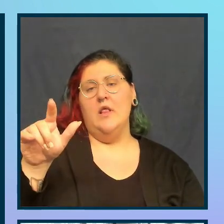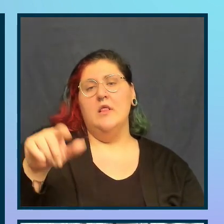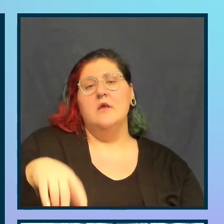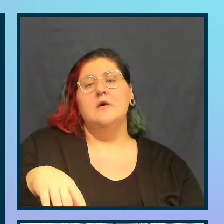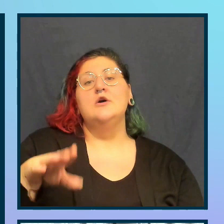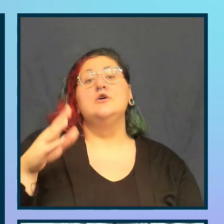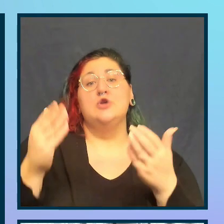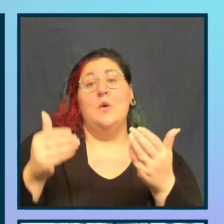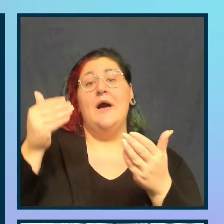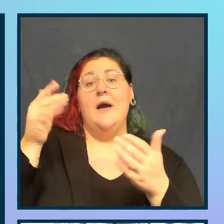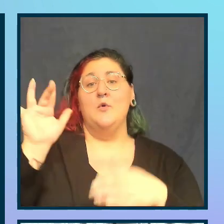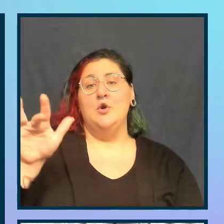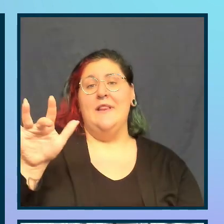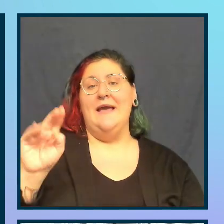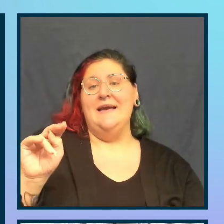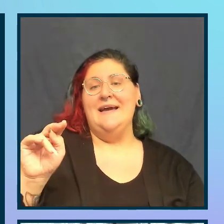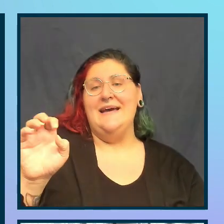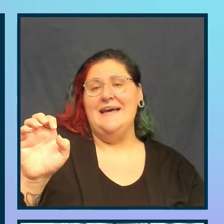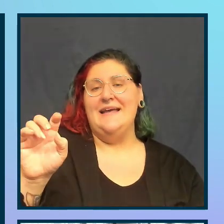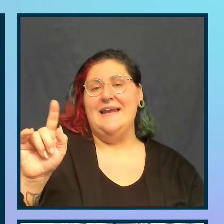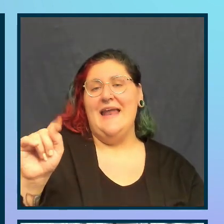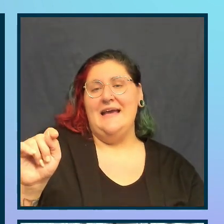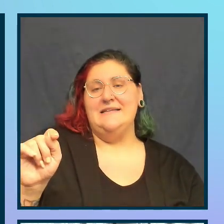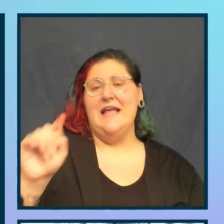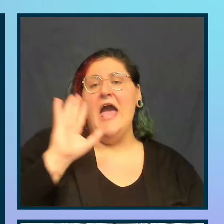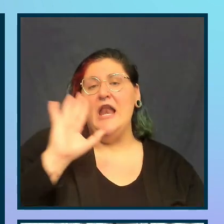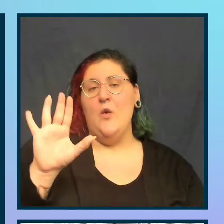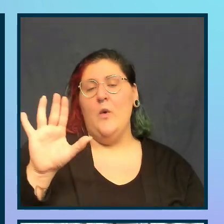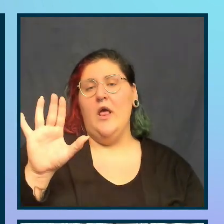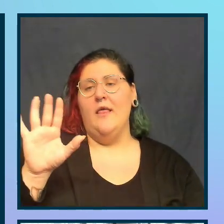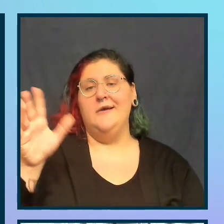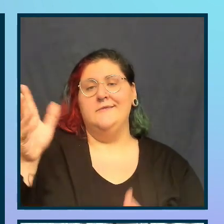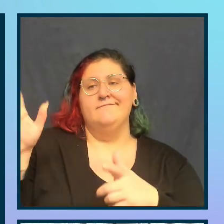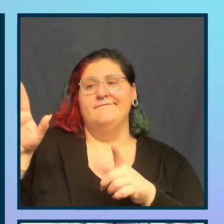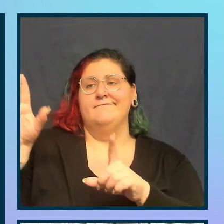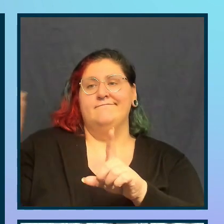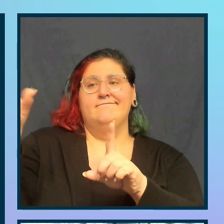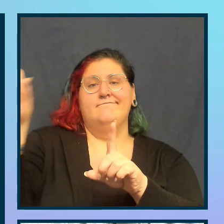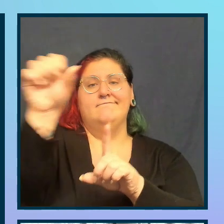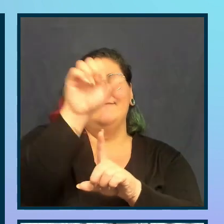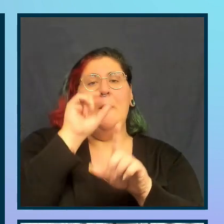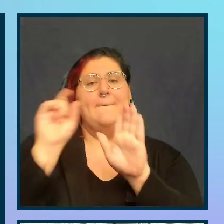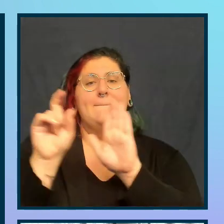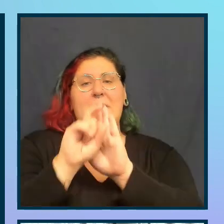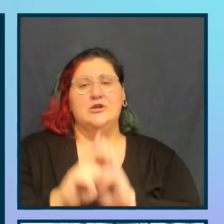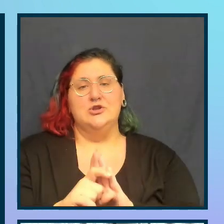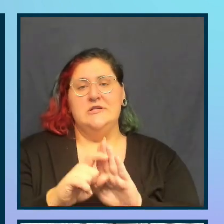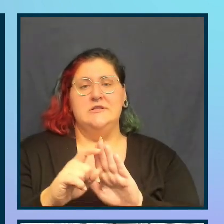each interactive element. And then it's going to attempt to intelligently group them into different groupings. By default, it's